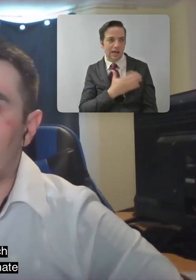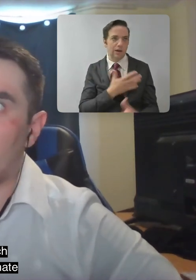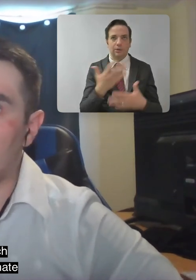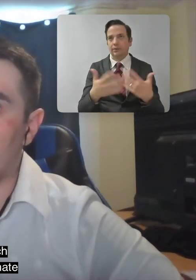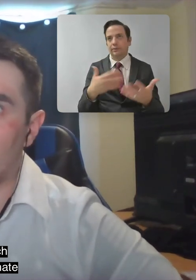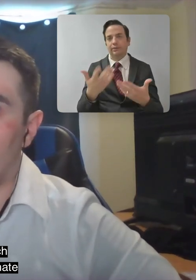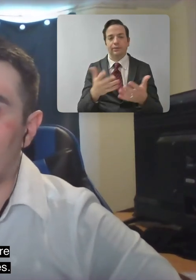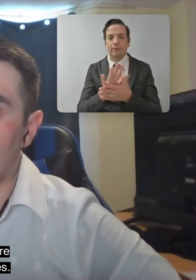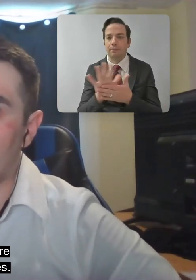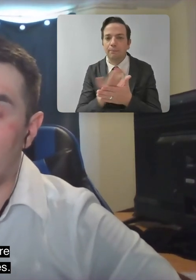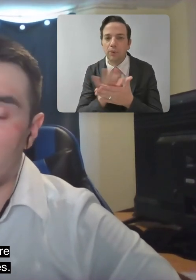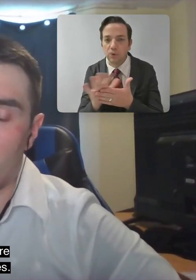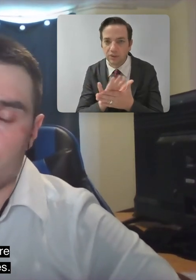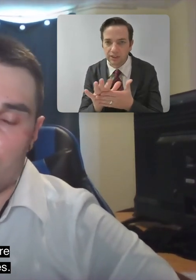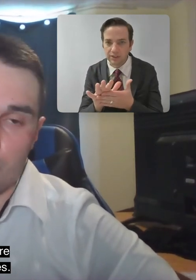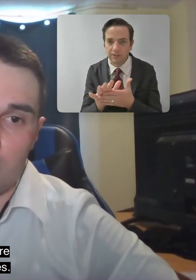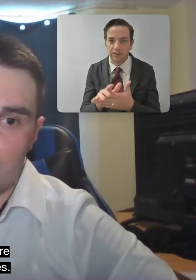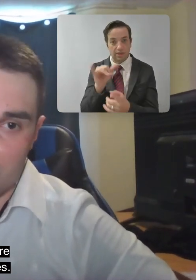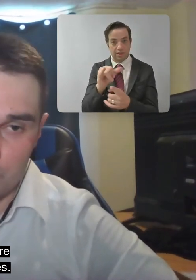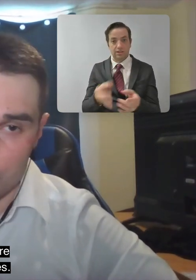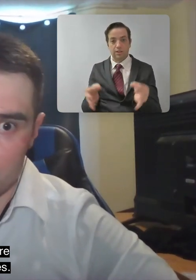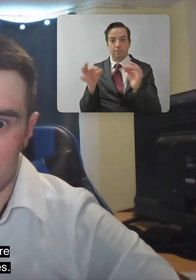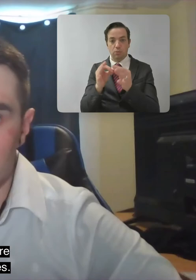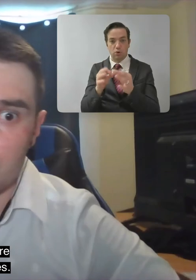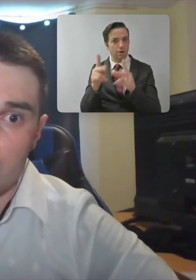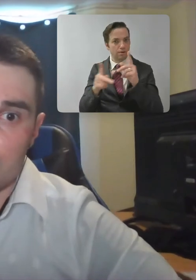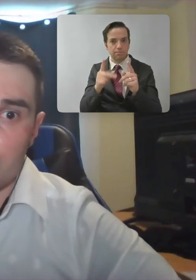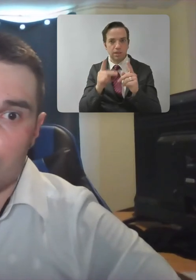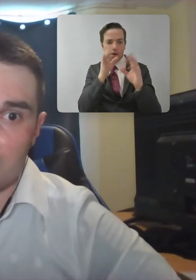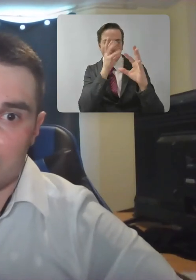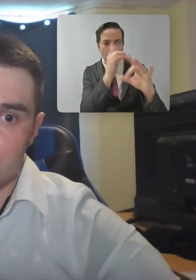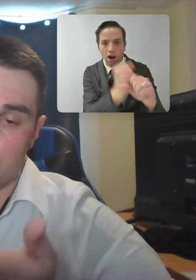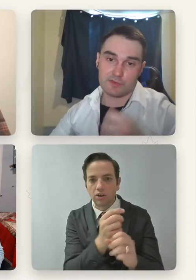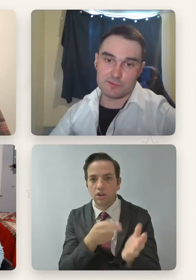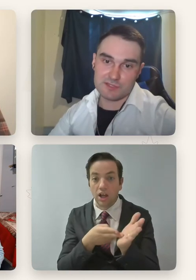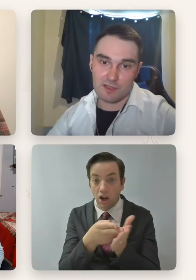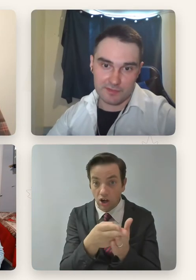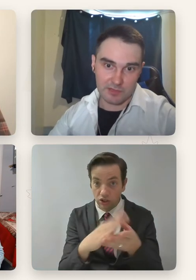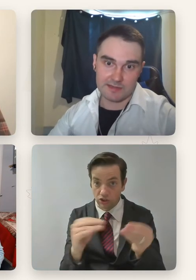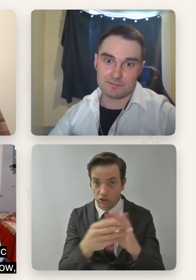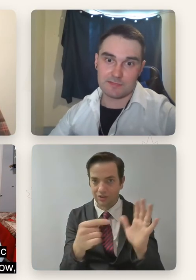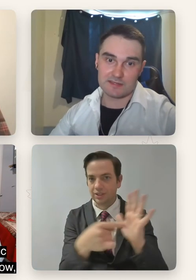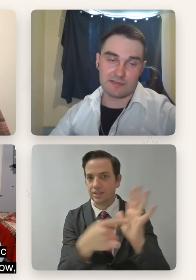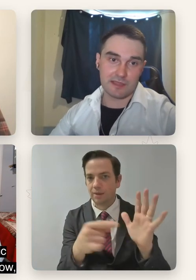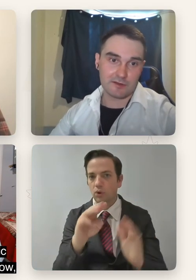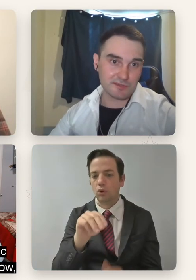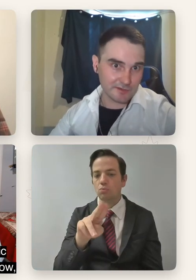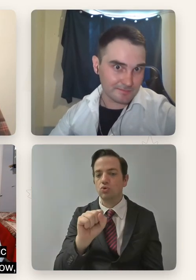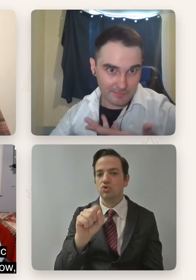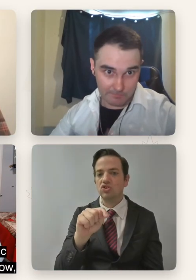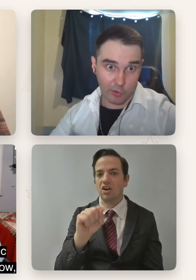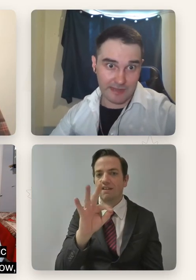underestimate audiences and people are drawn to authentic stories. So as an example with Mustafa playing a deaf